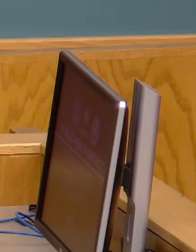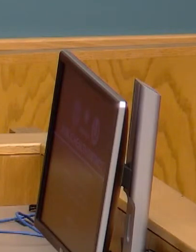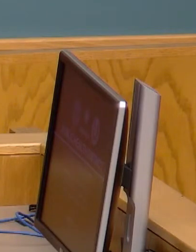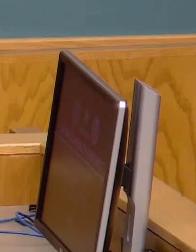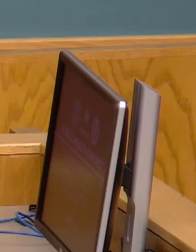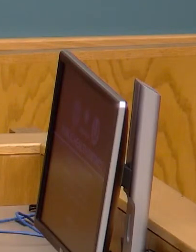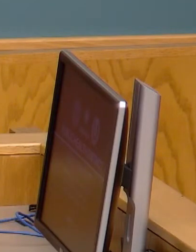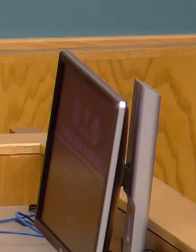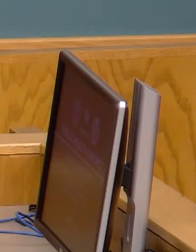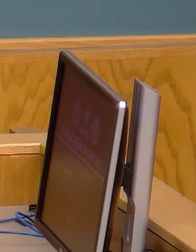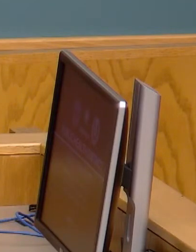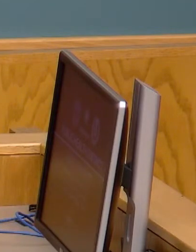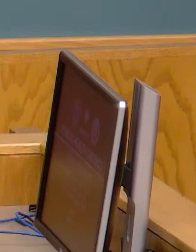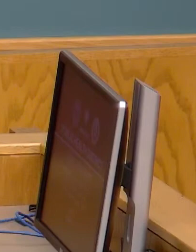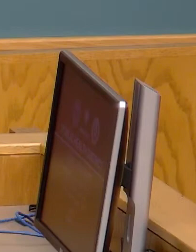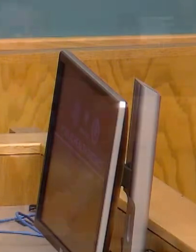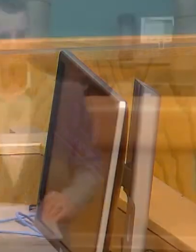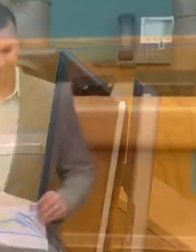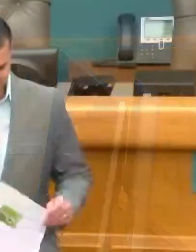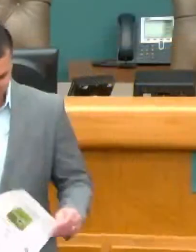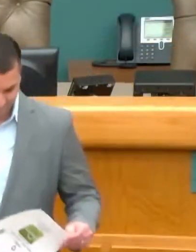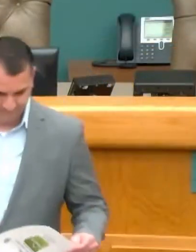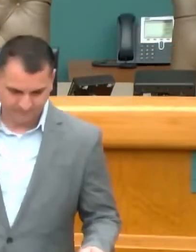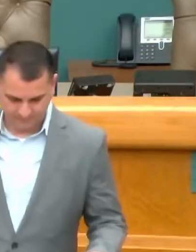equipo está listo para ayudarlo.